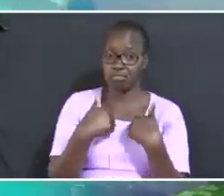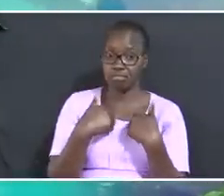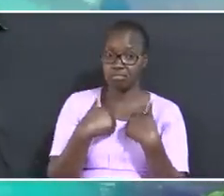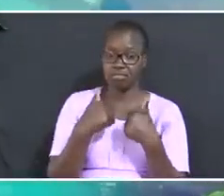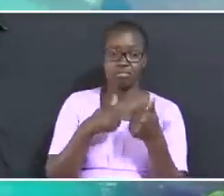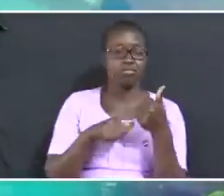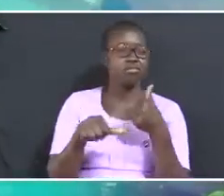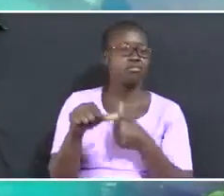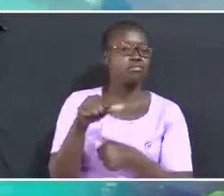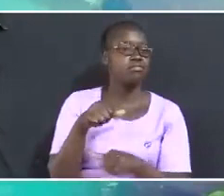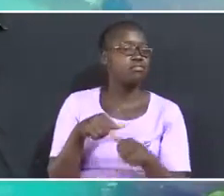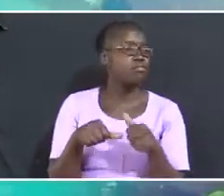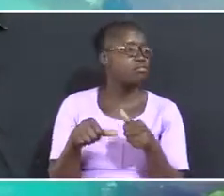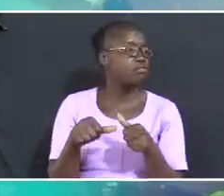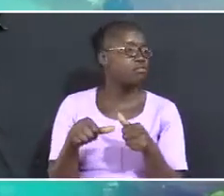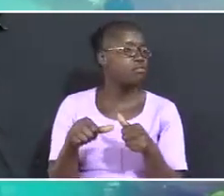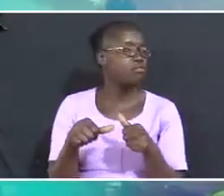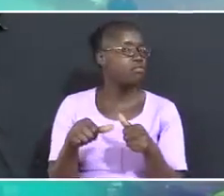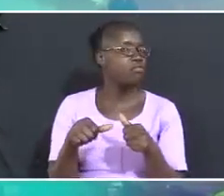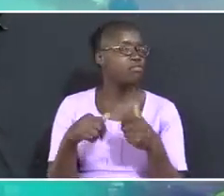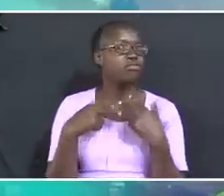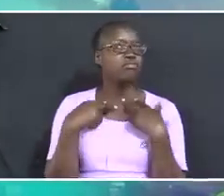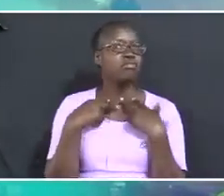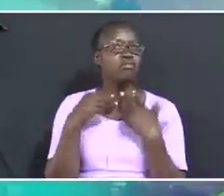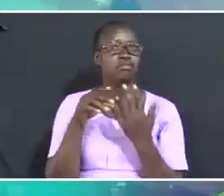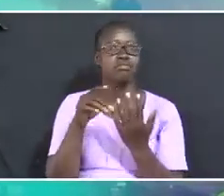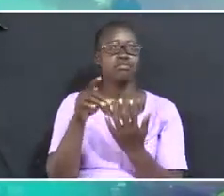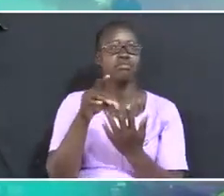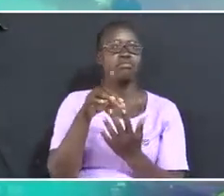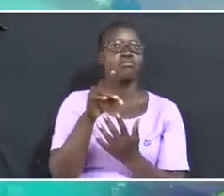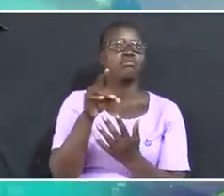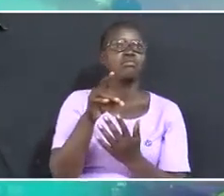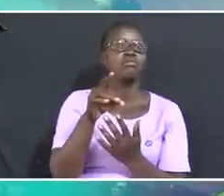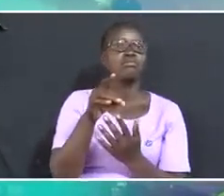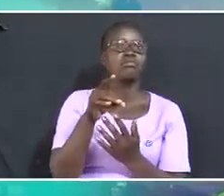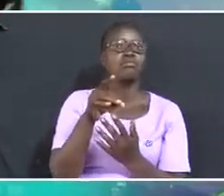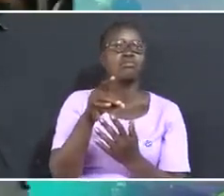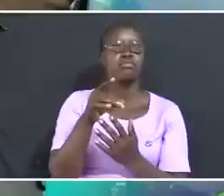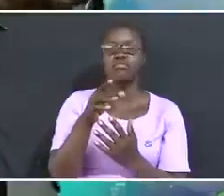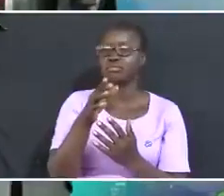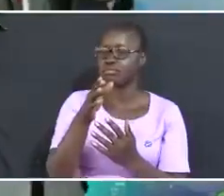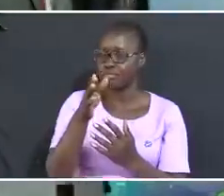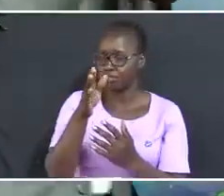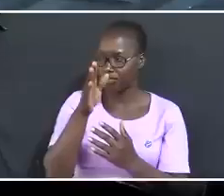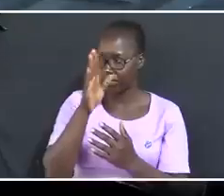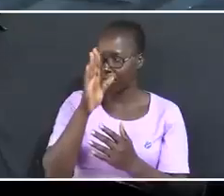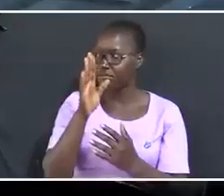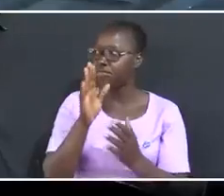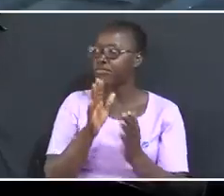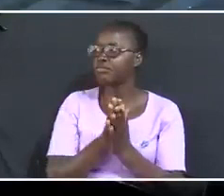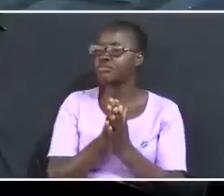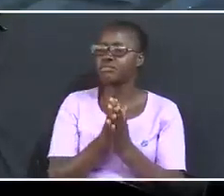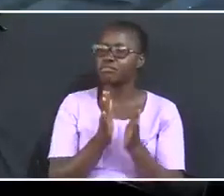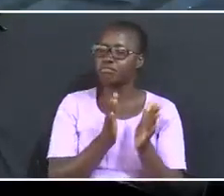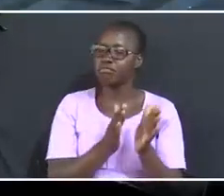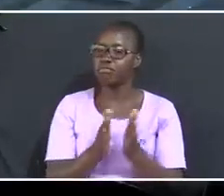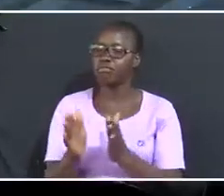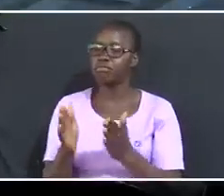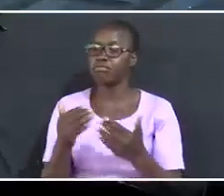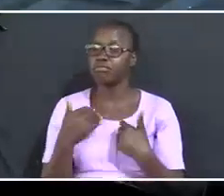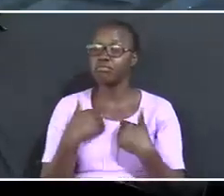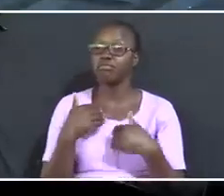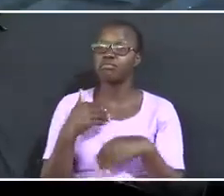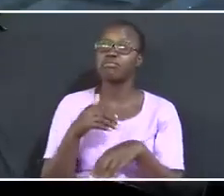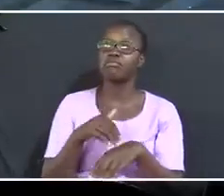this slavery by choice, God designed a plan, and that's what we